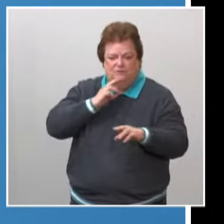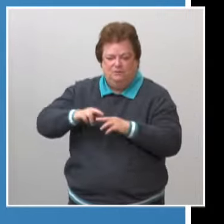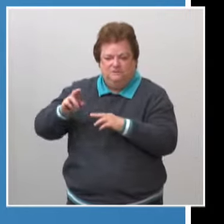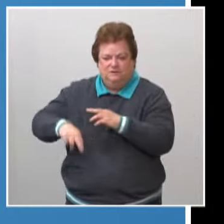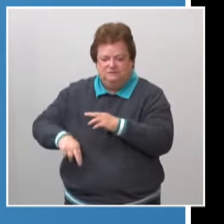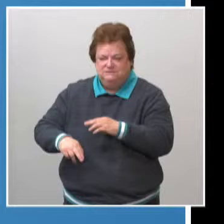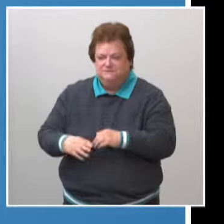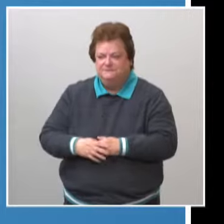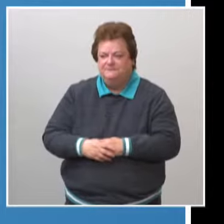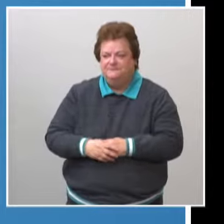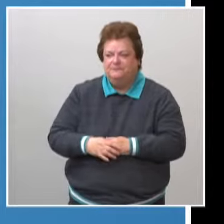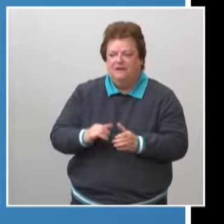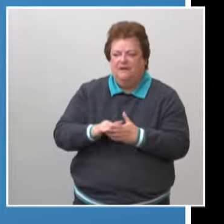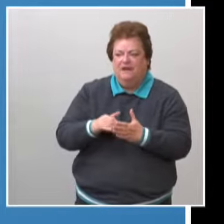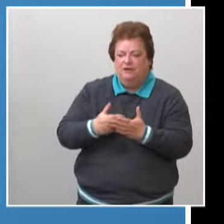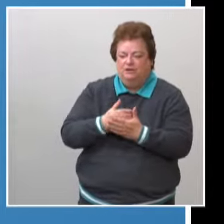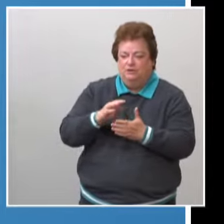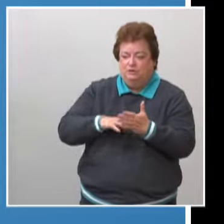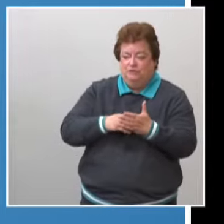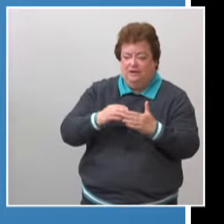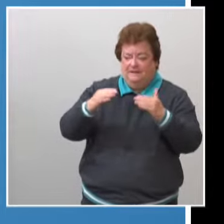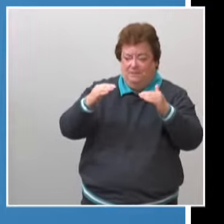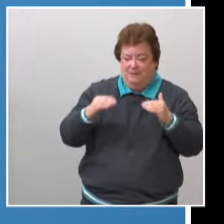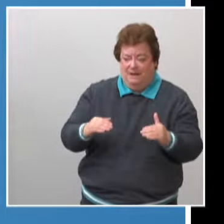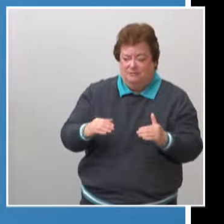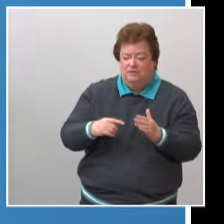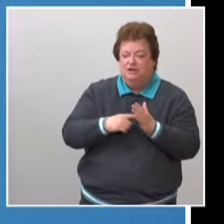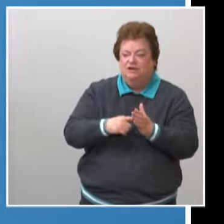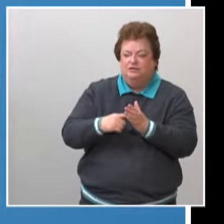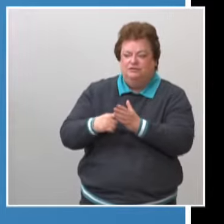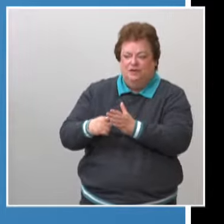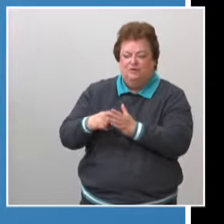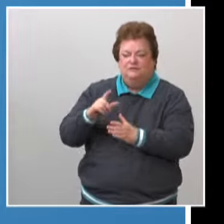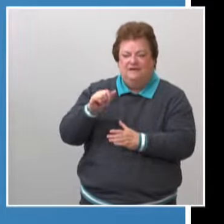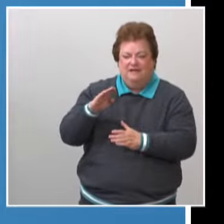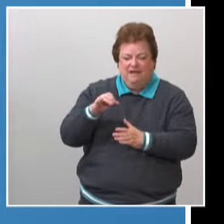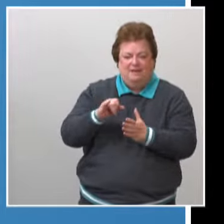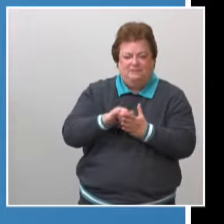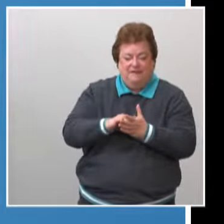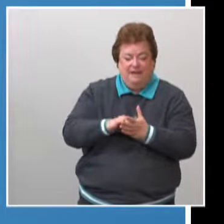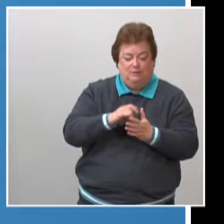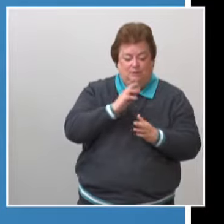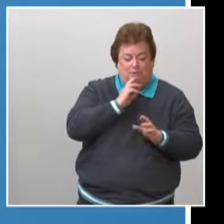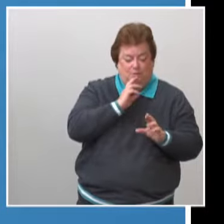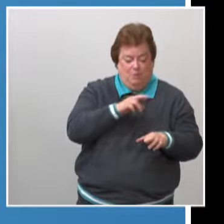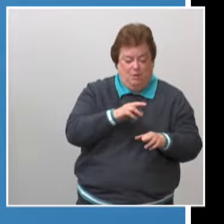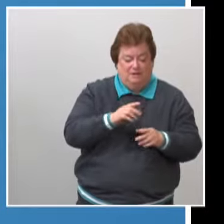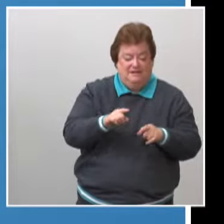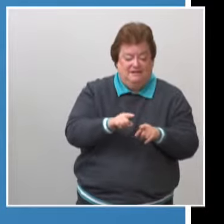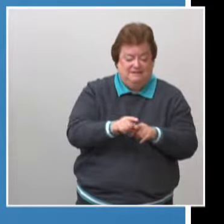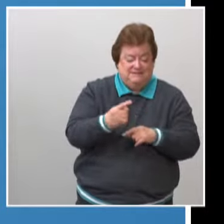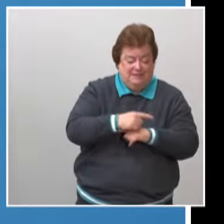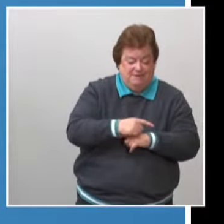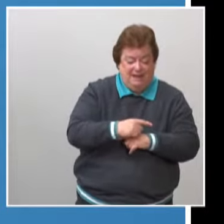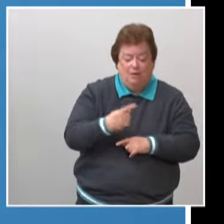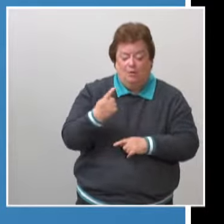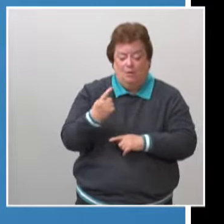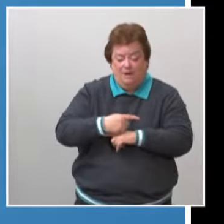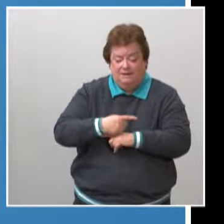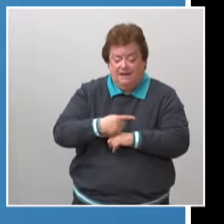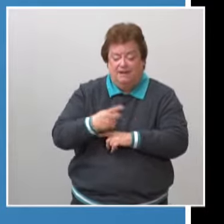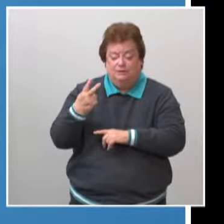department. The new chart at the bottom of this page shows the labs that were reported the same day they were collected, 1 day, 2 days,